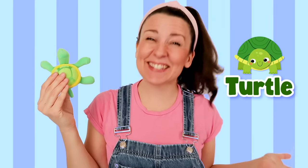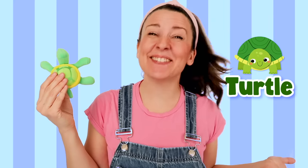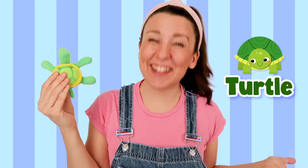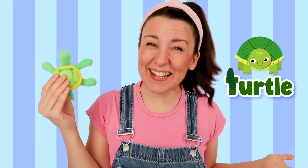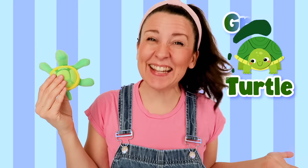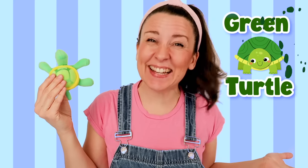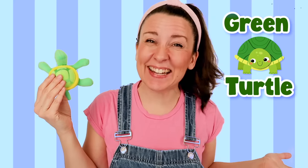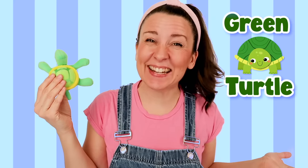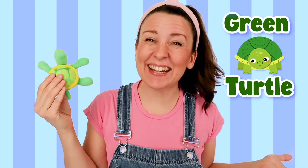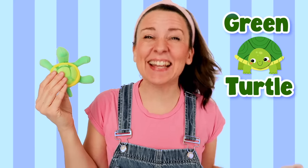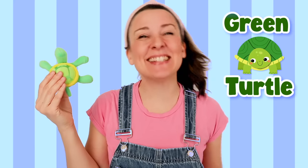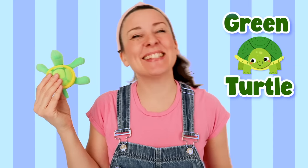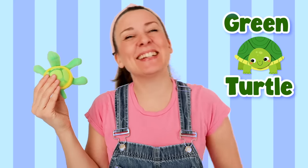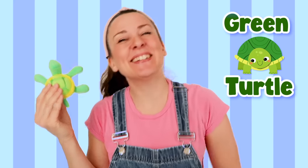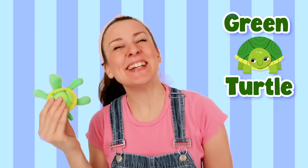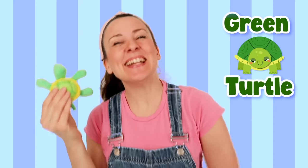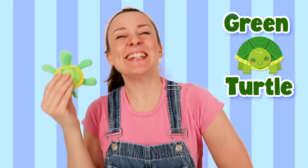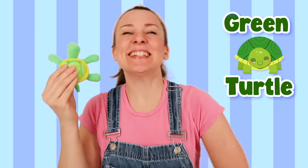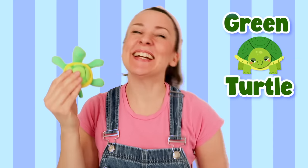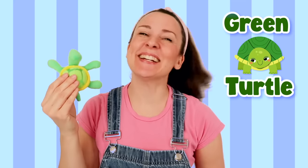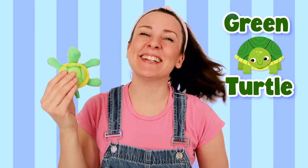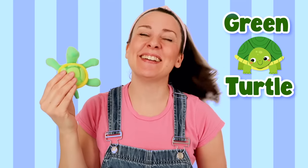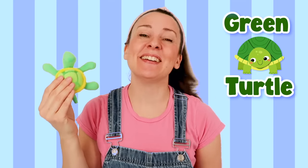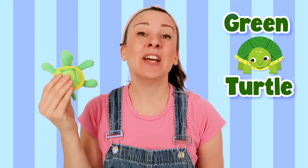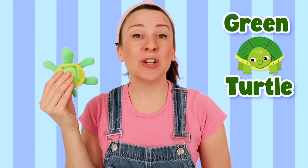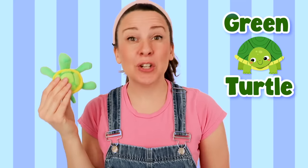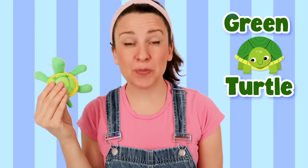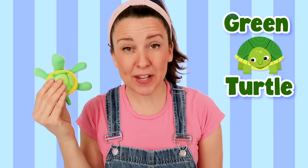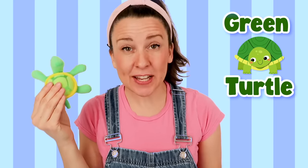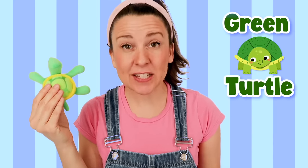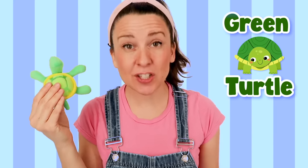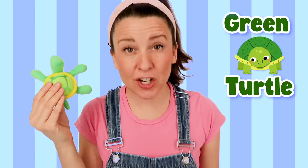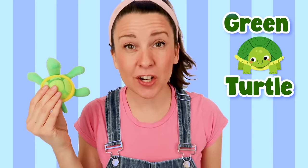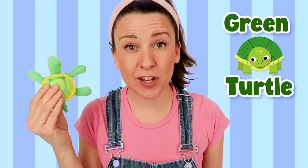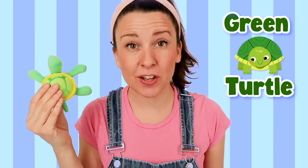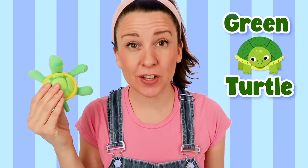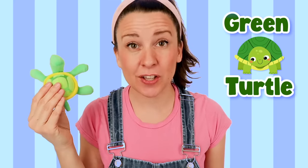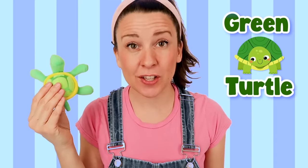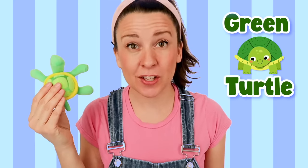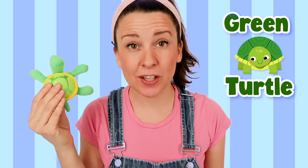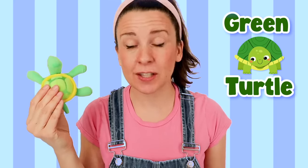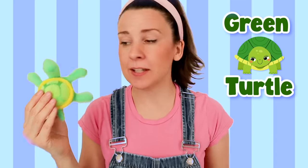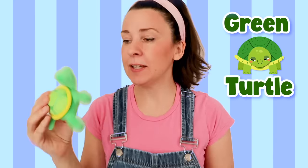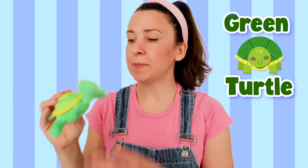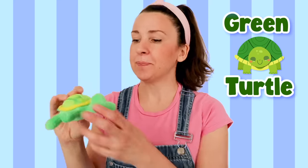Yeah, it's green. It's a green turtle. Green turtle.